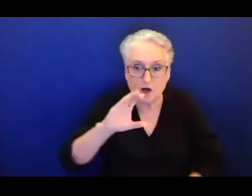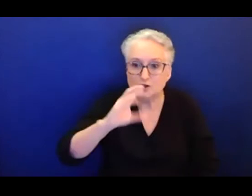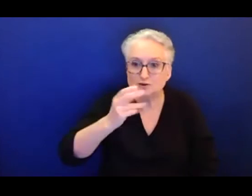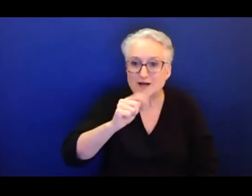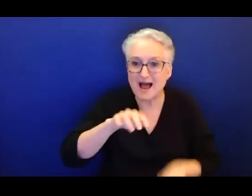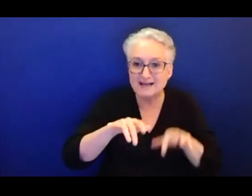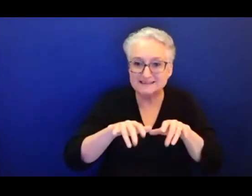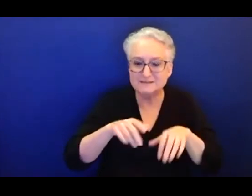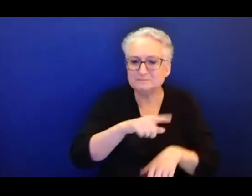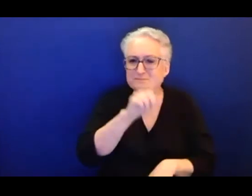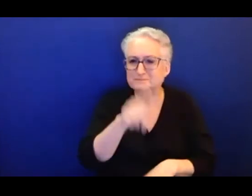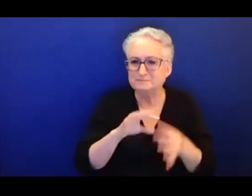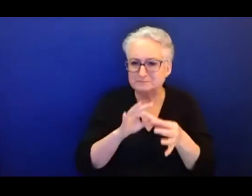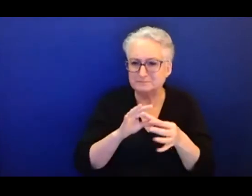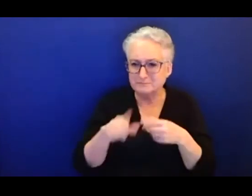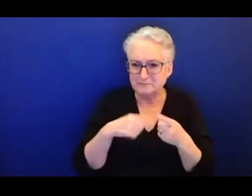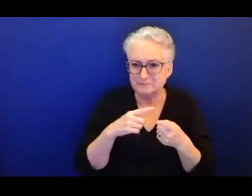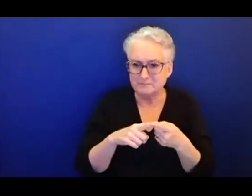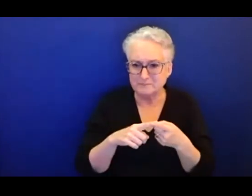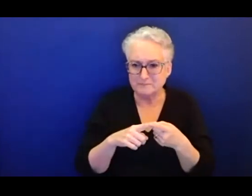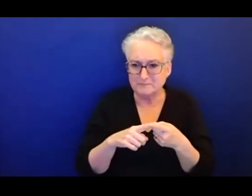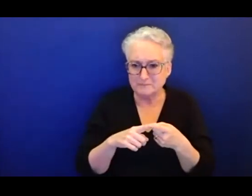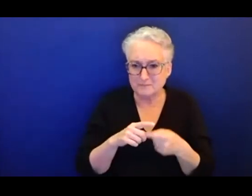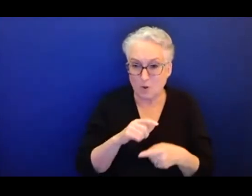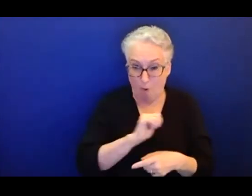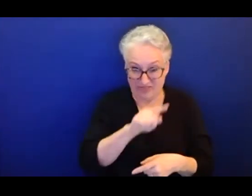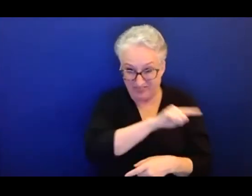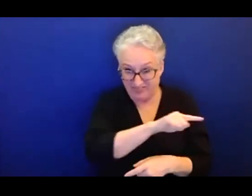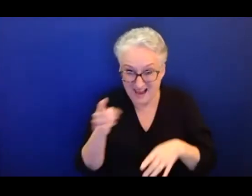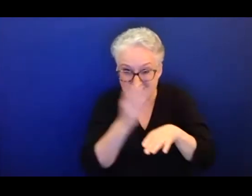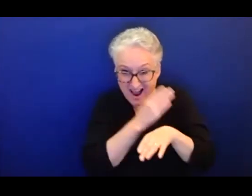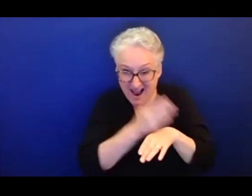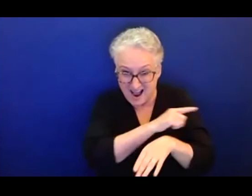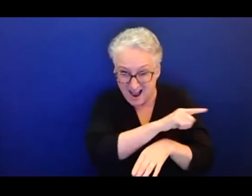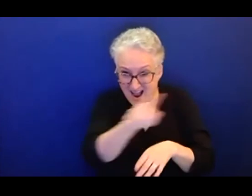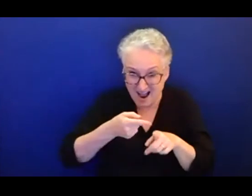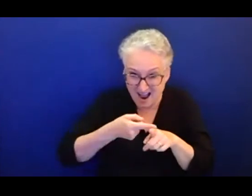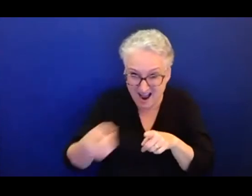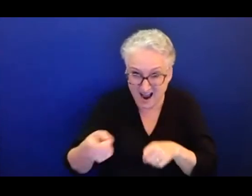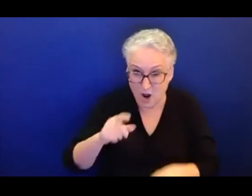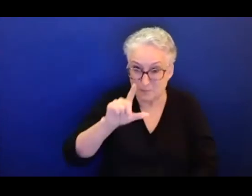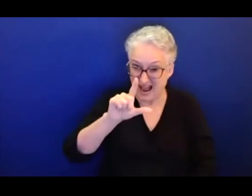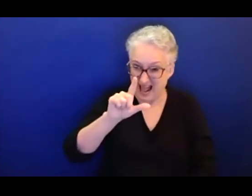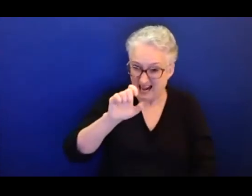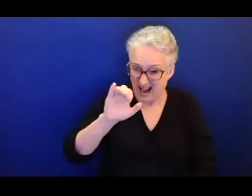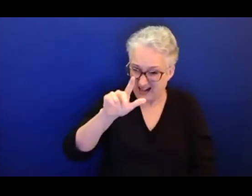to. I think we'll pass on that until Angela clarifies the question. Thank